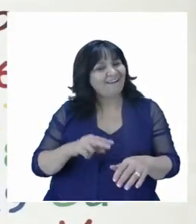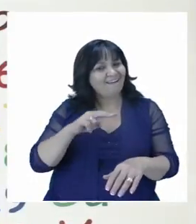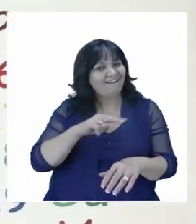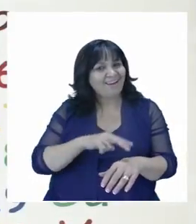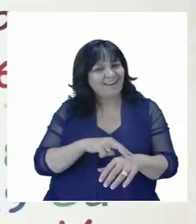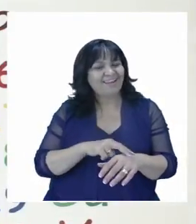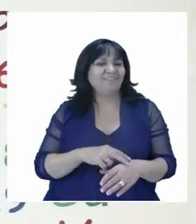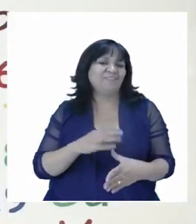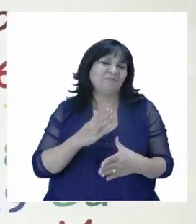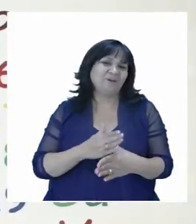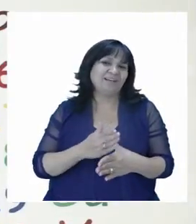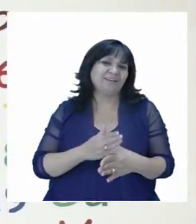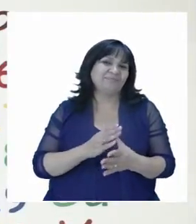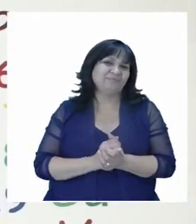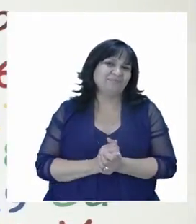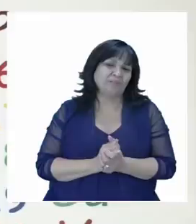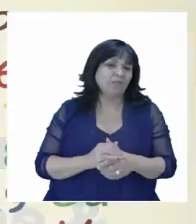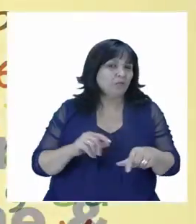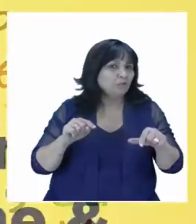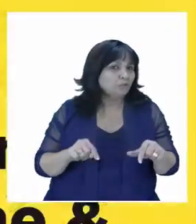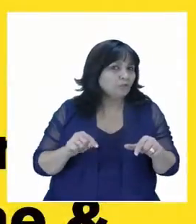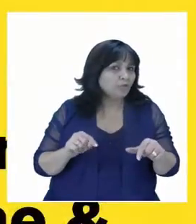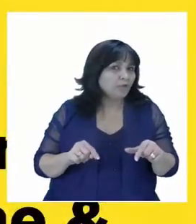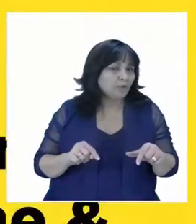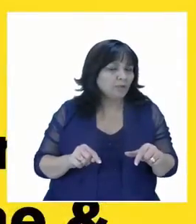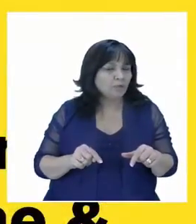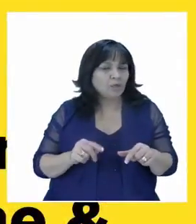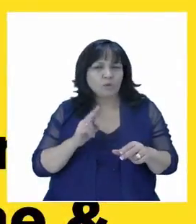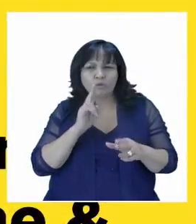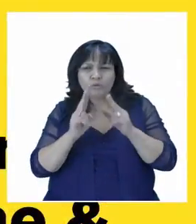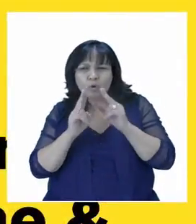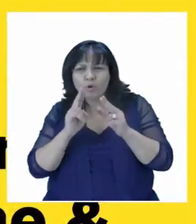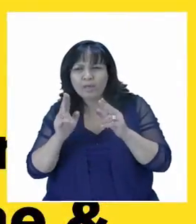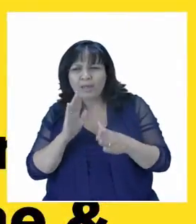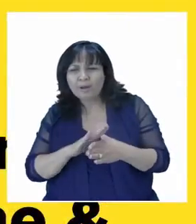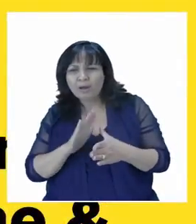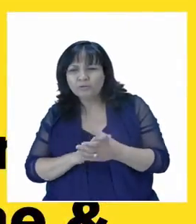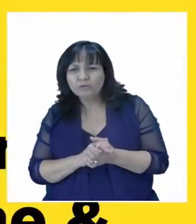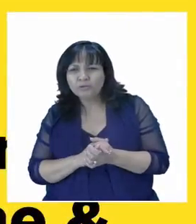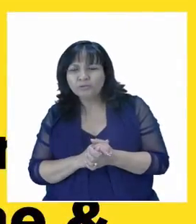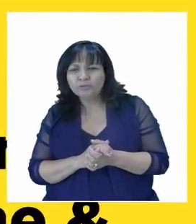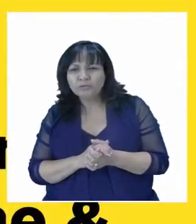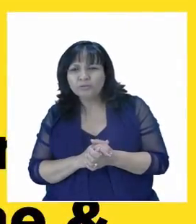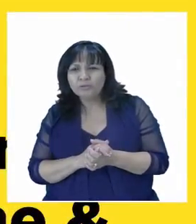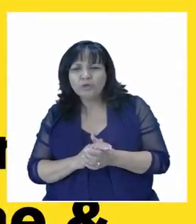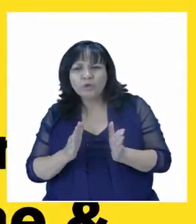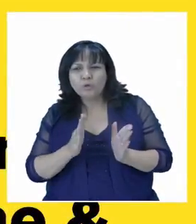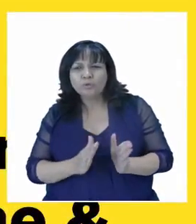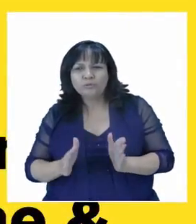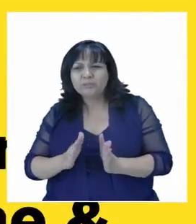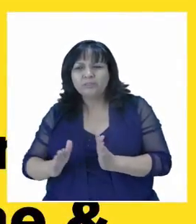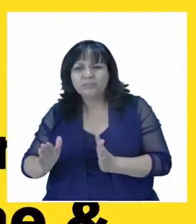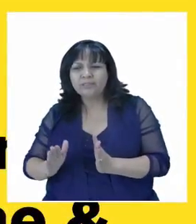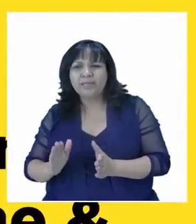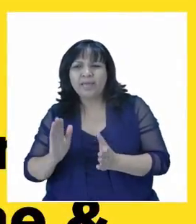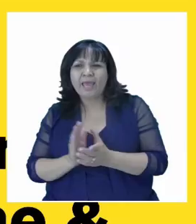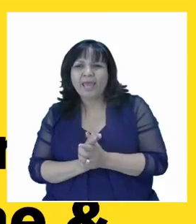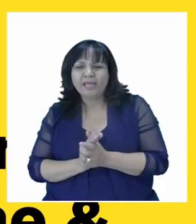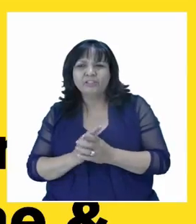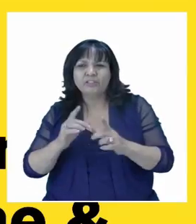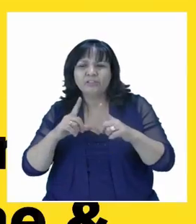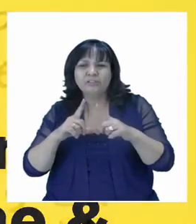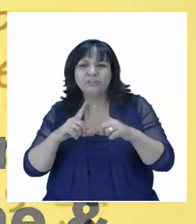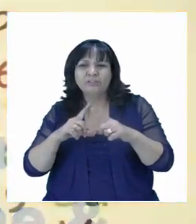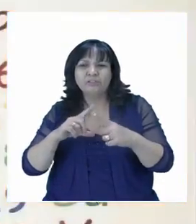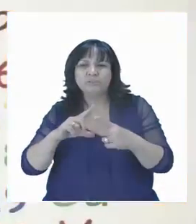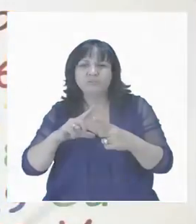lesson. Today we will be talking about routine and